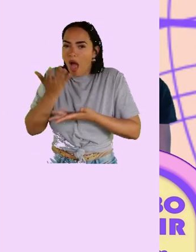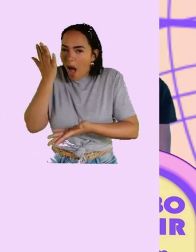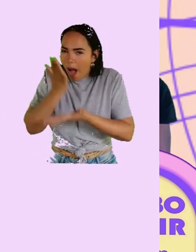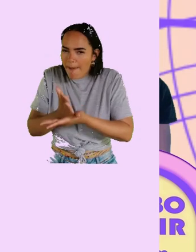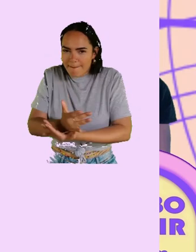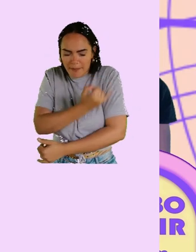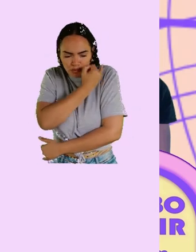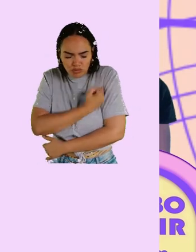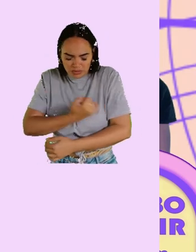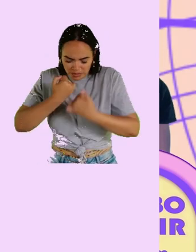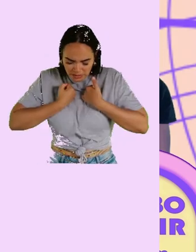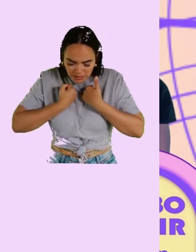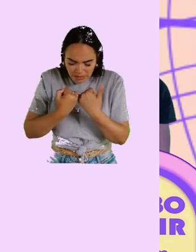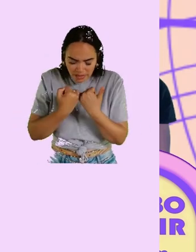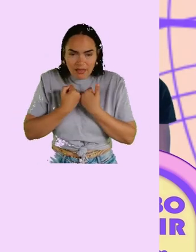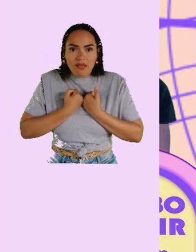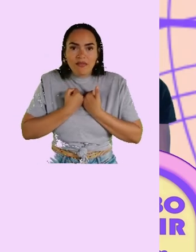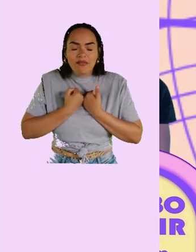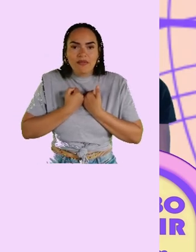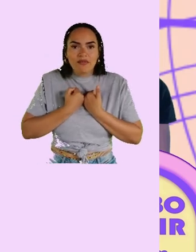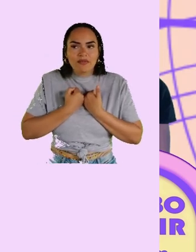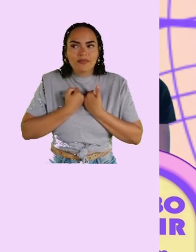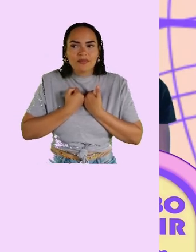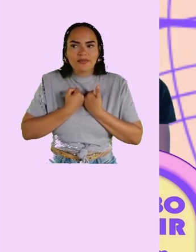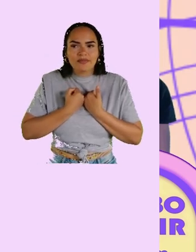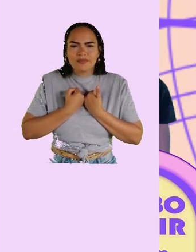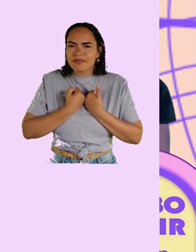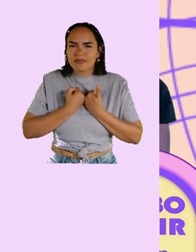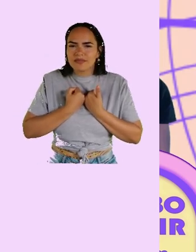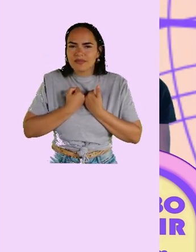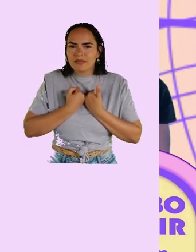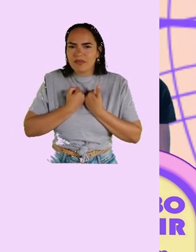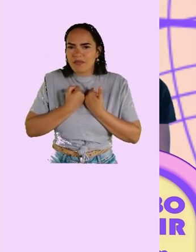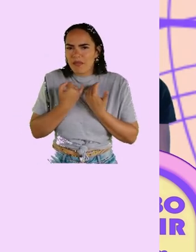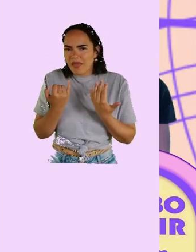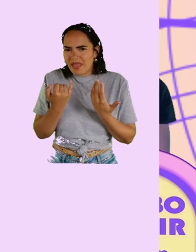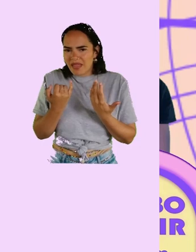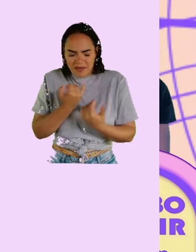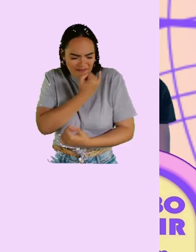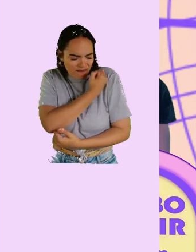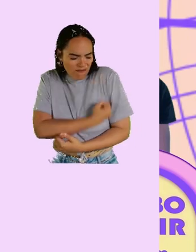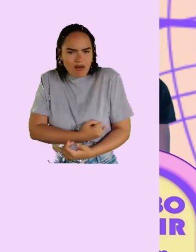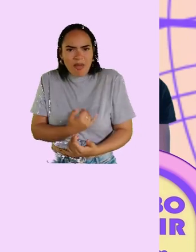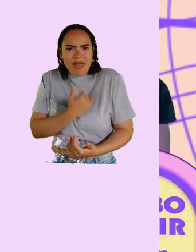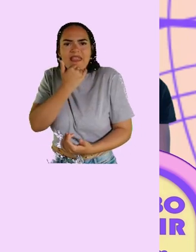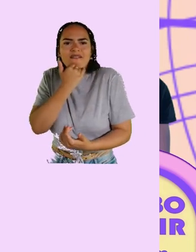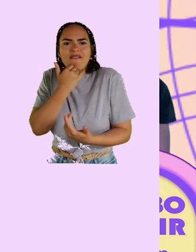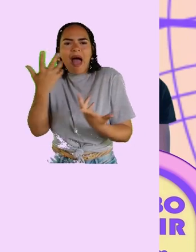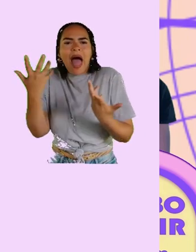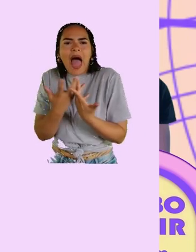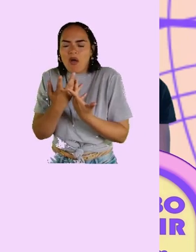with ourselves. So how could we ever be vulnerable enough in our art for it to